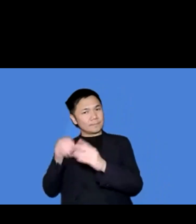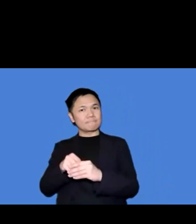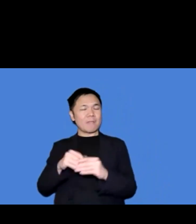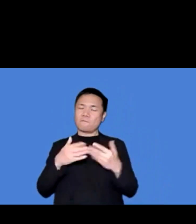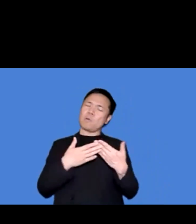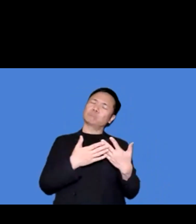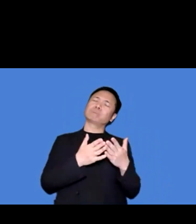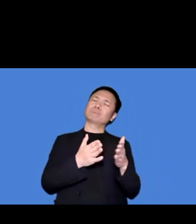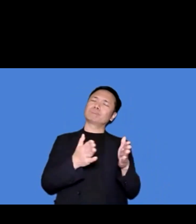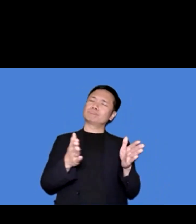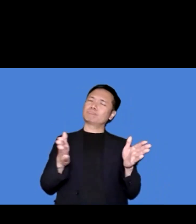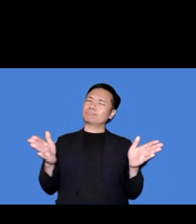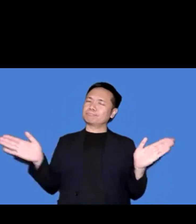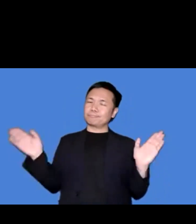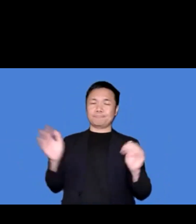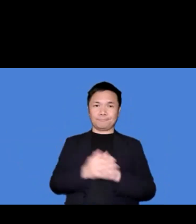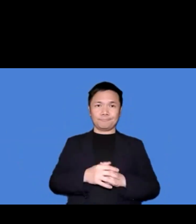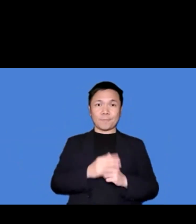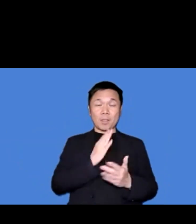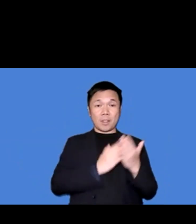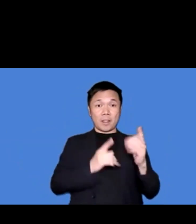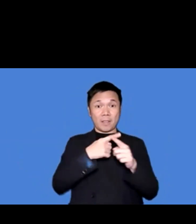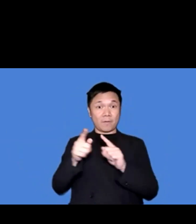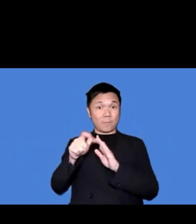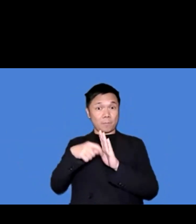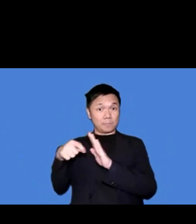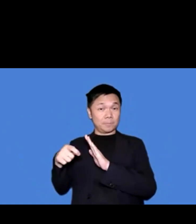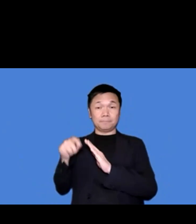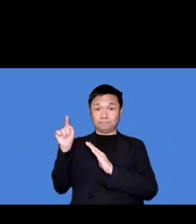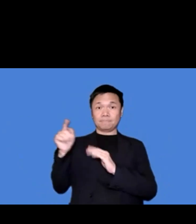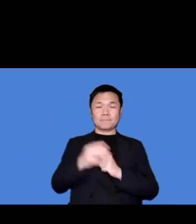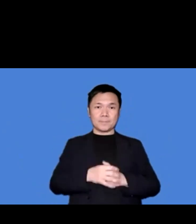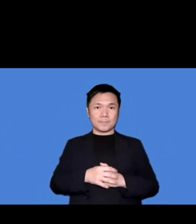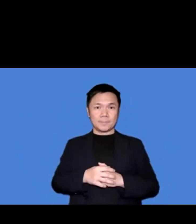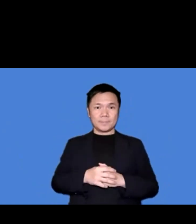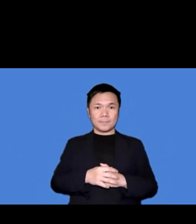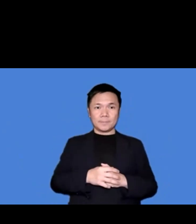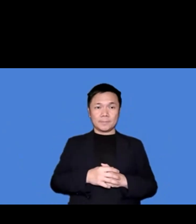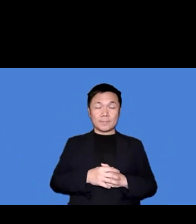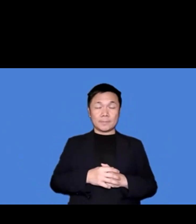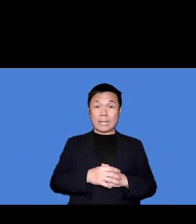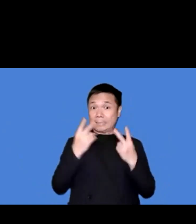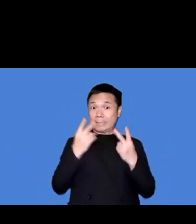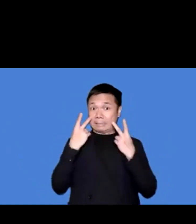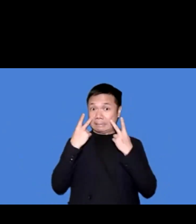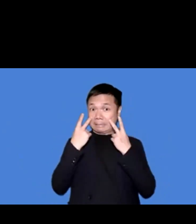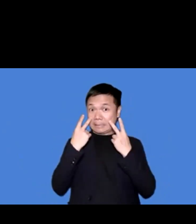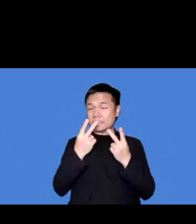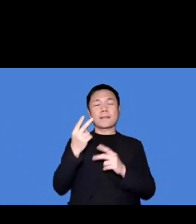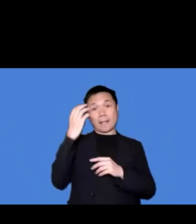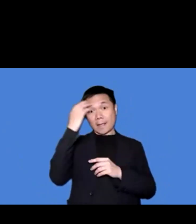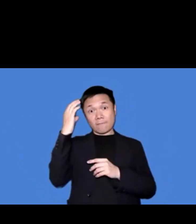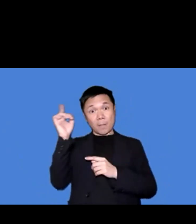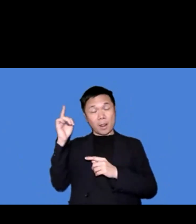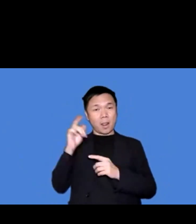cross-cutting issues across their programs and the projects. And final agenda could be like, if we see the government websites